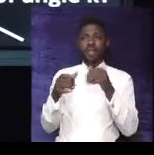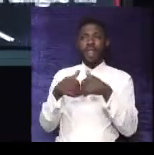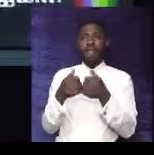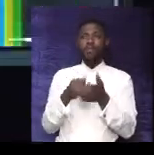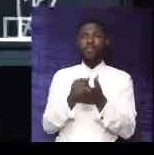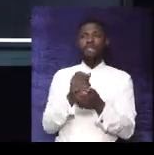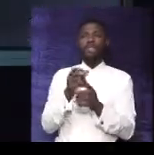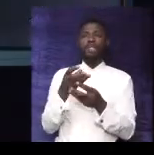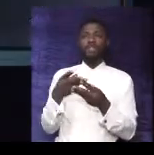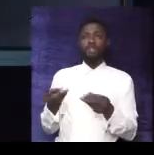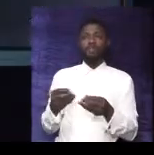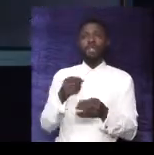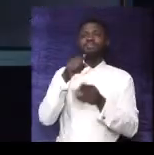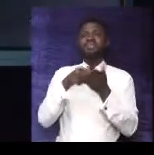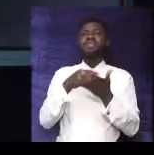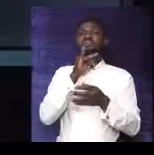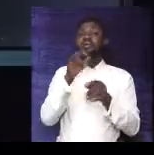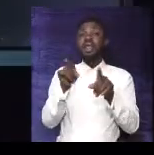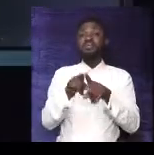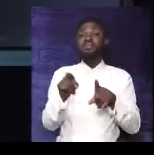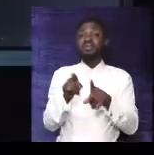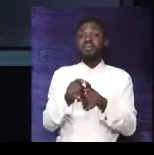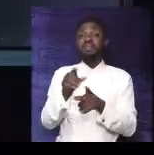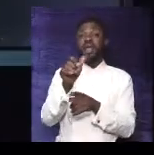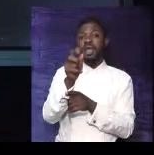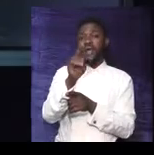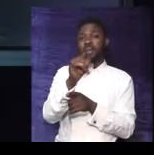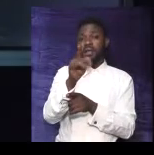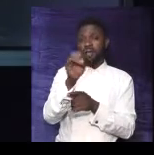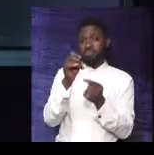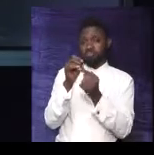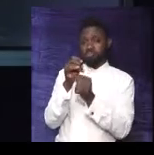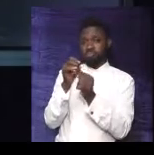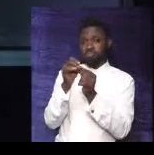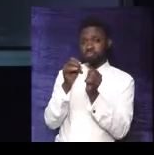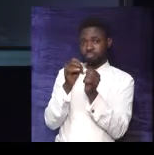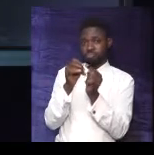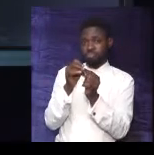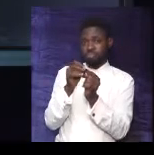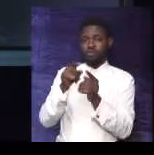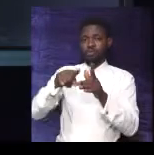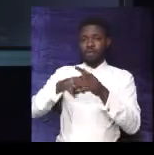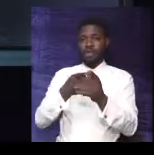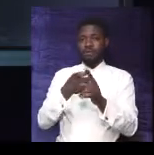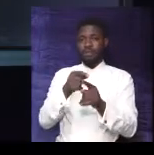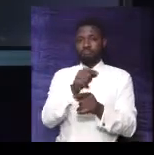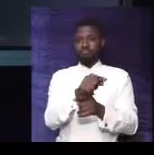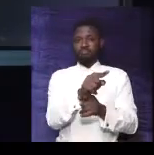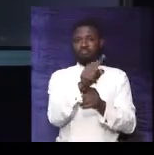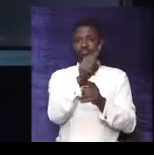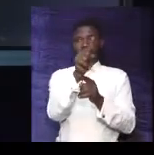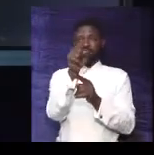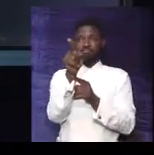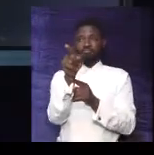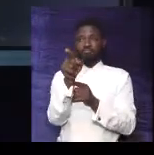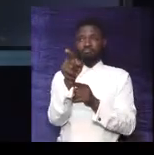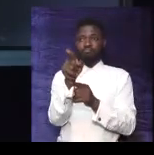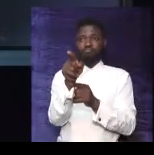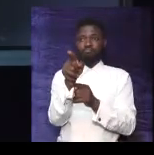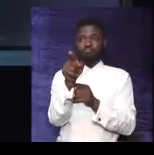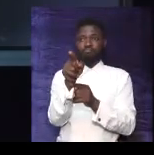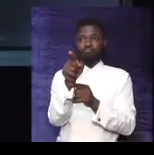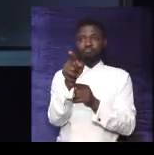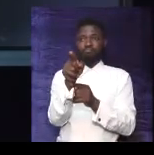is solved. This is the same angle that has been reproduced here. So what we now do is that starting from here,